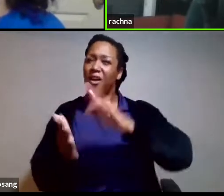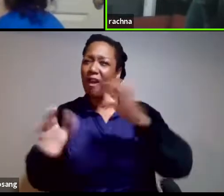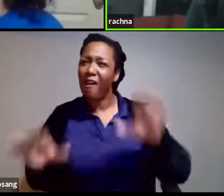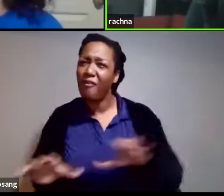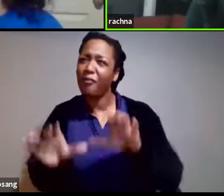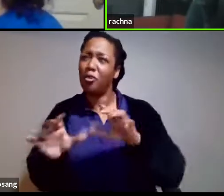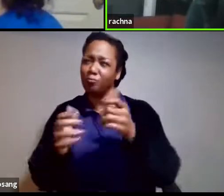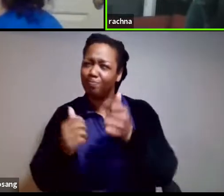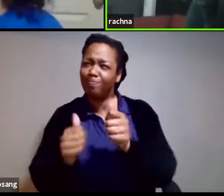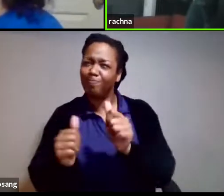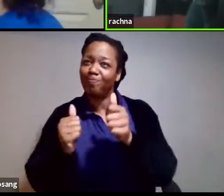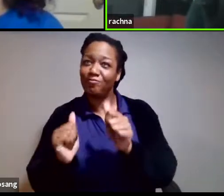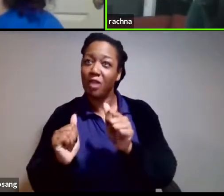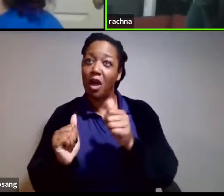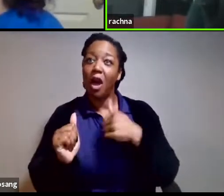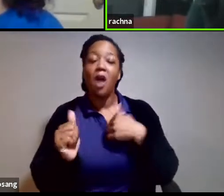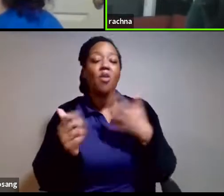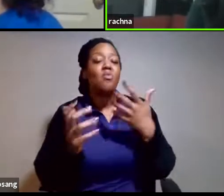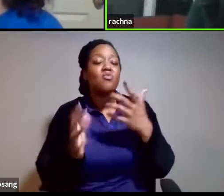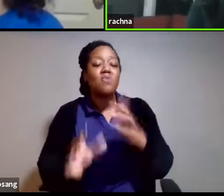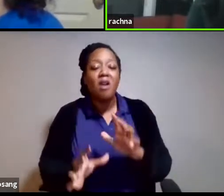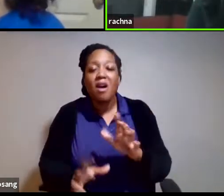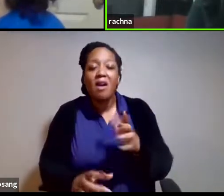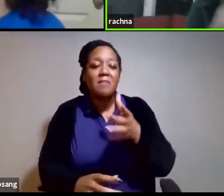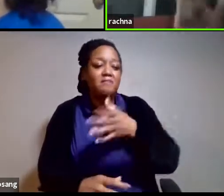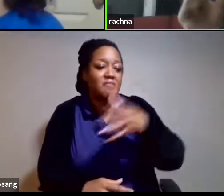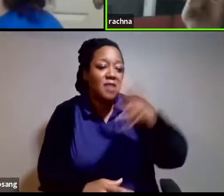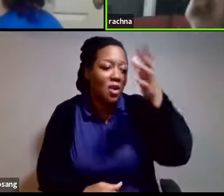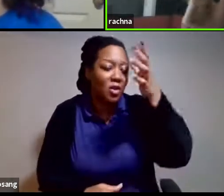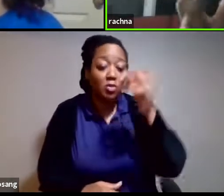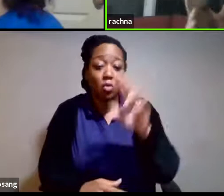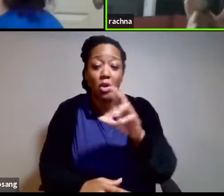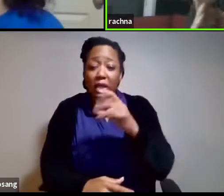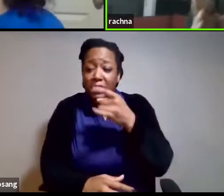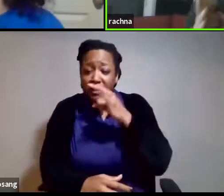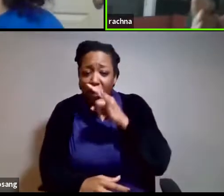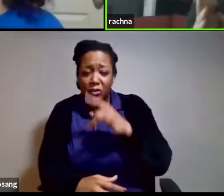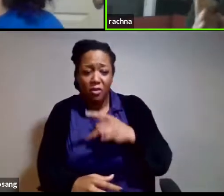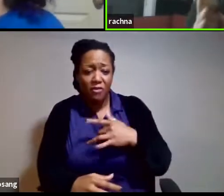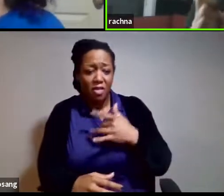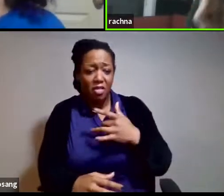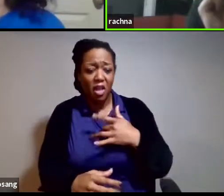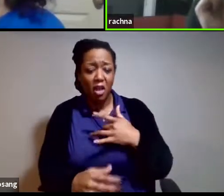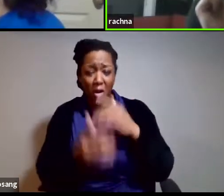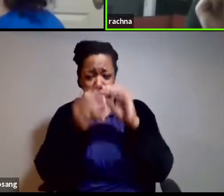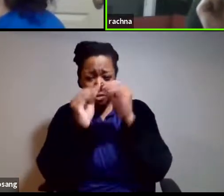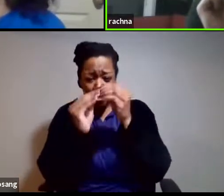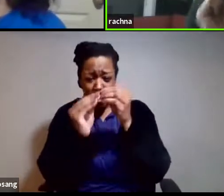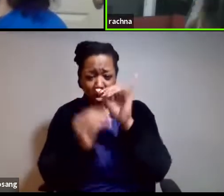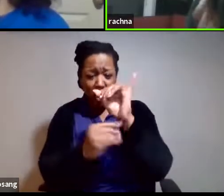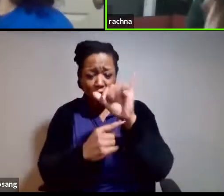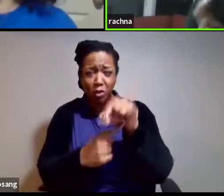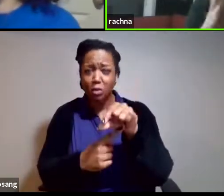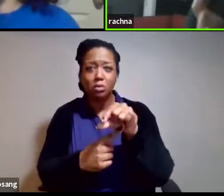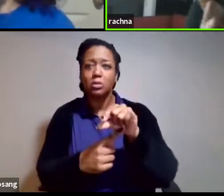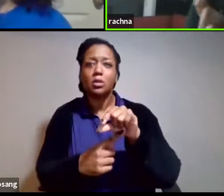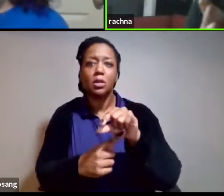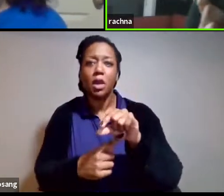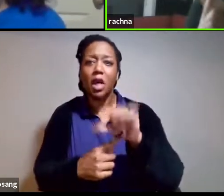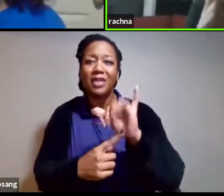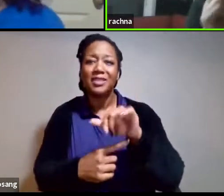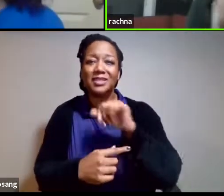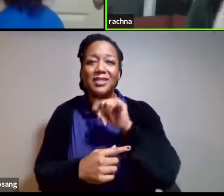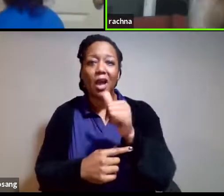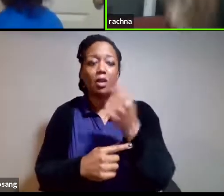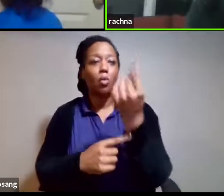I never want a parent, much less a child, to get focused on a number of an IQ. IQ is not a singular